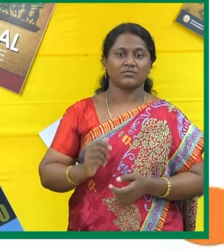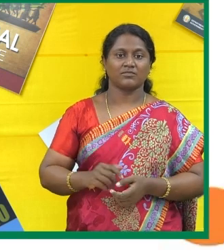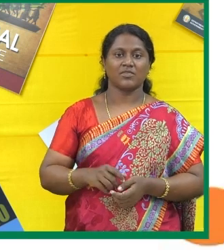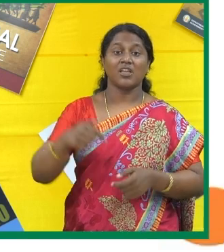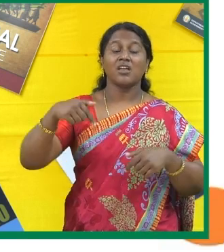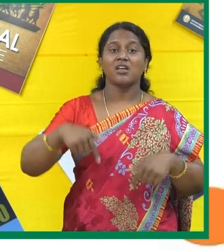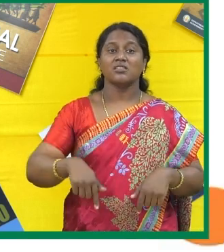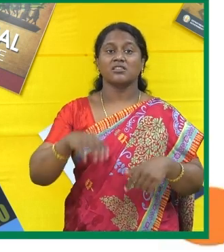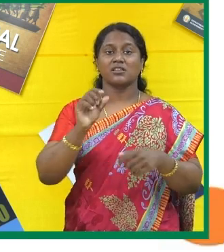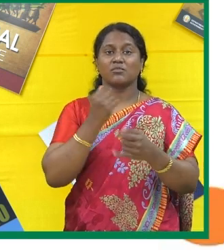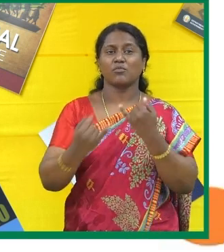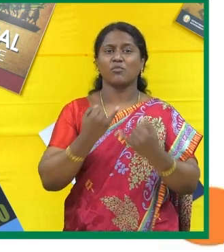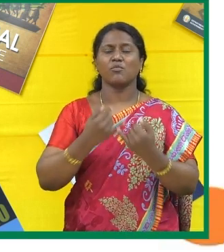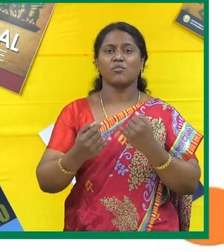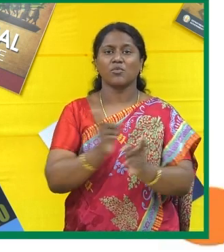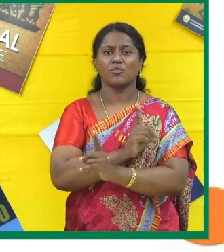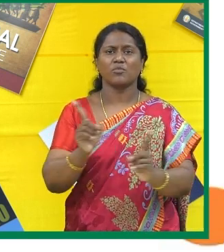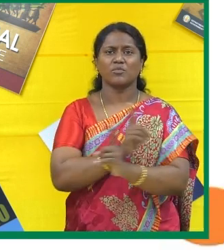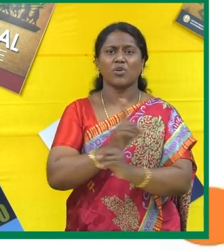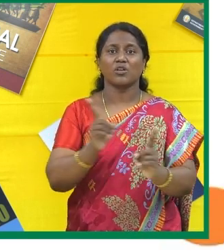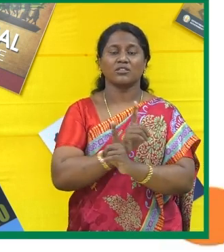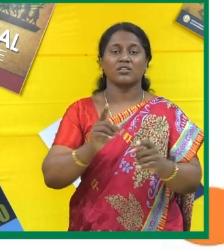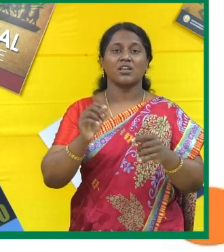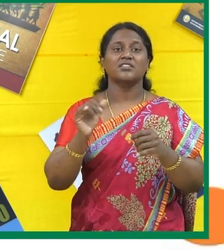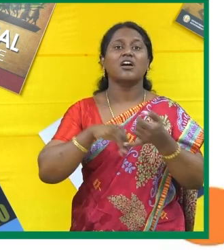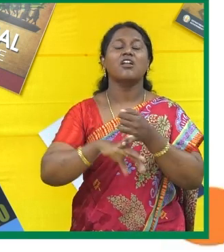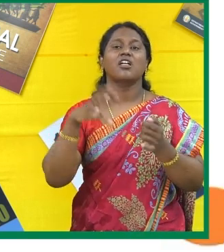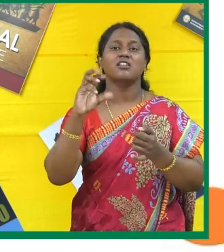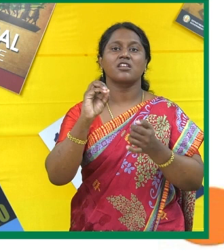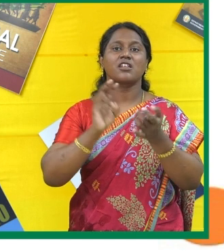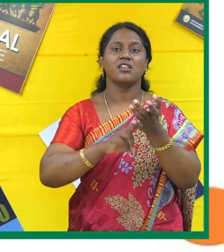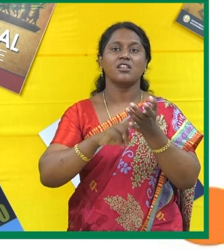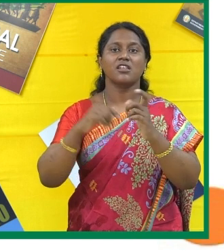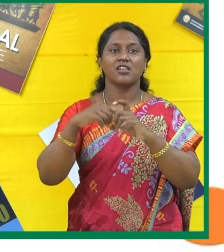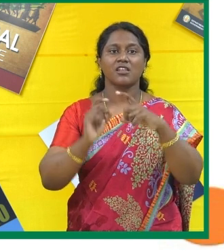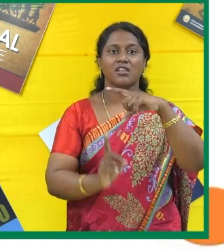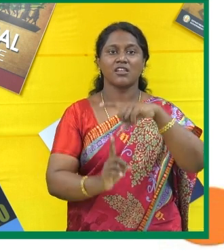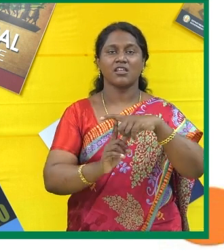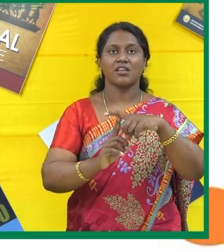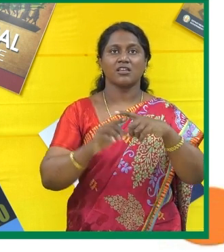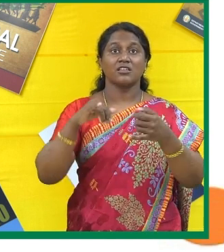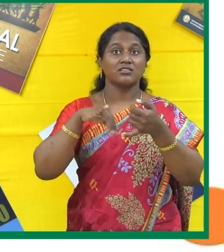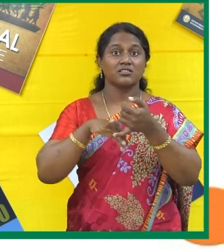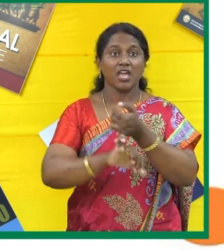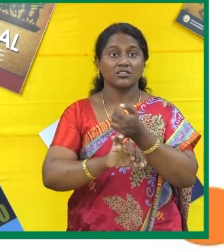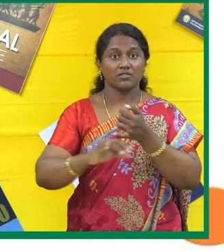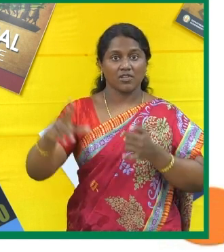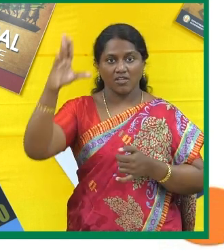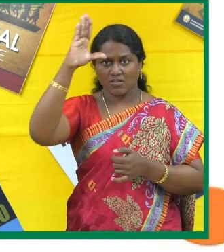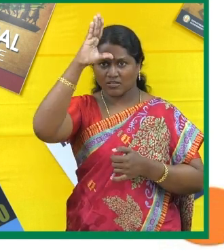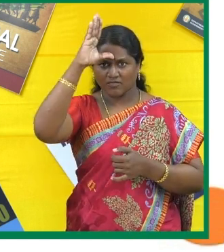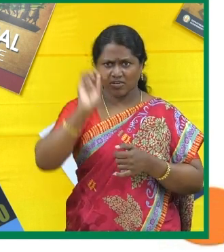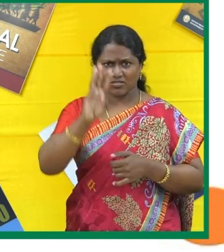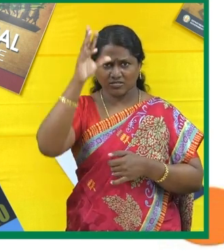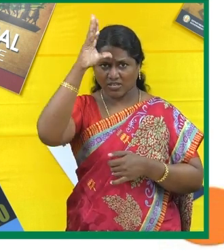It is a sonnet. This poem is a sonnet. Shakespeare, the father of English literature, he wrote a